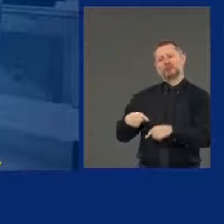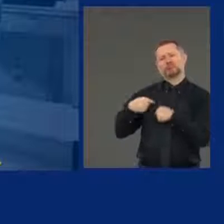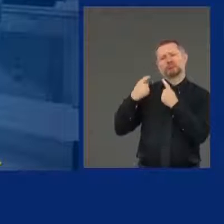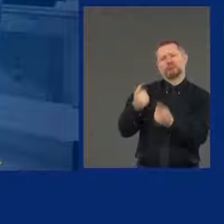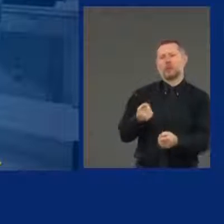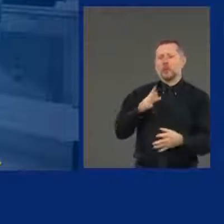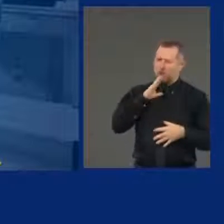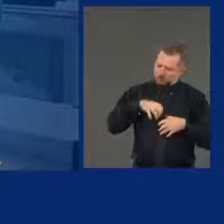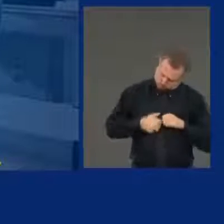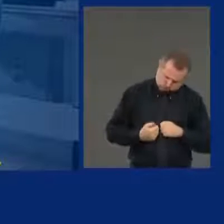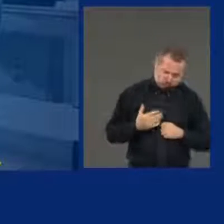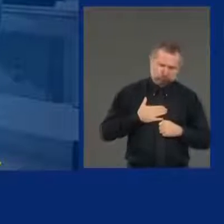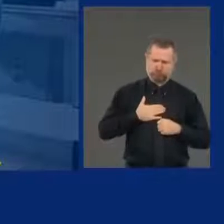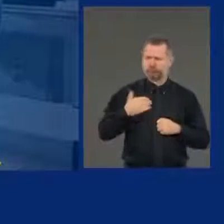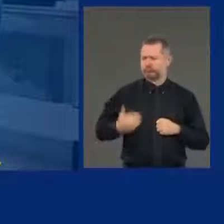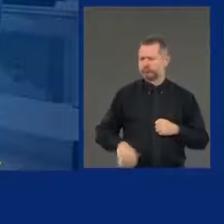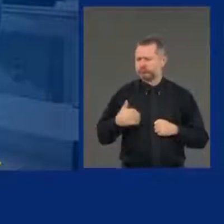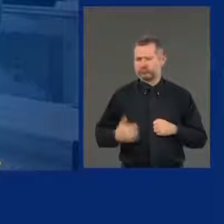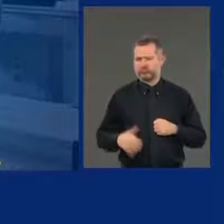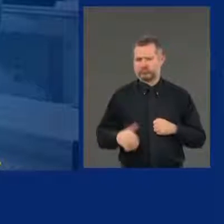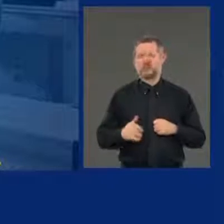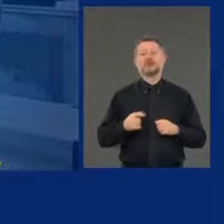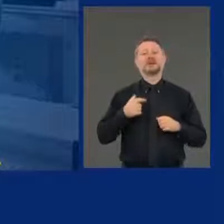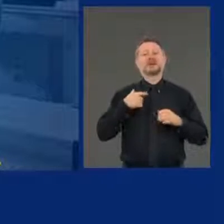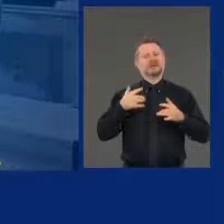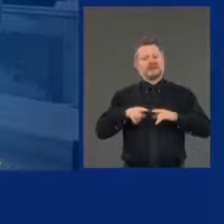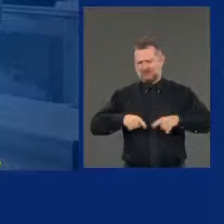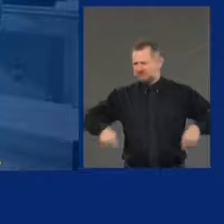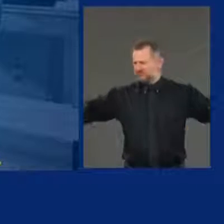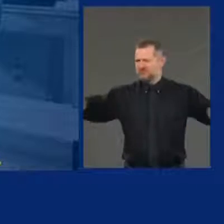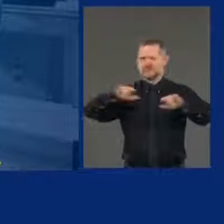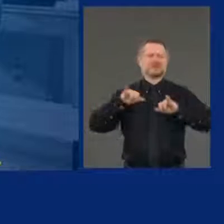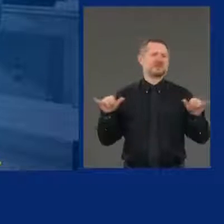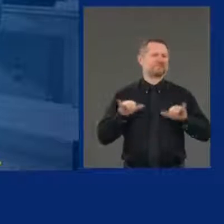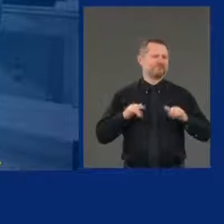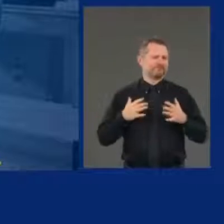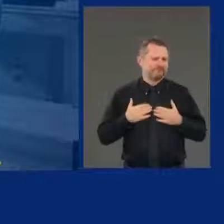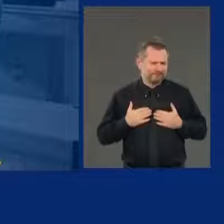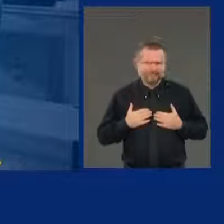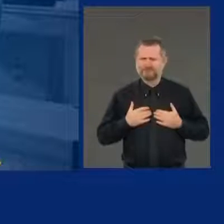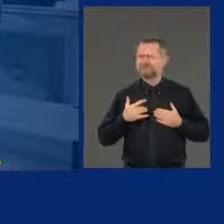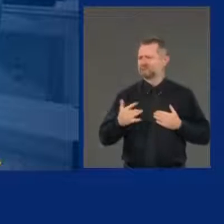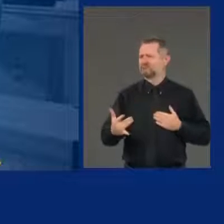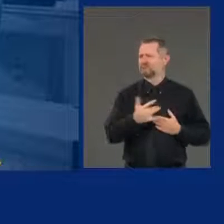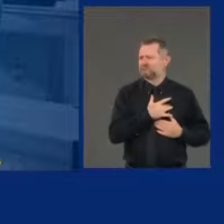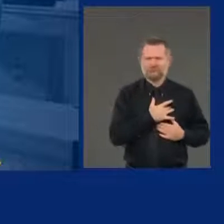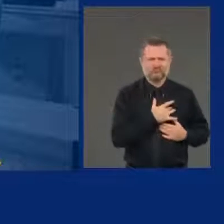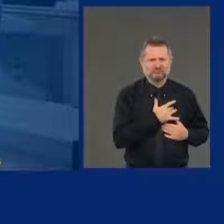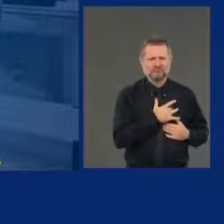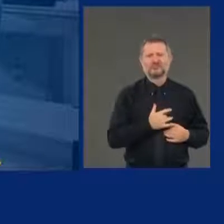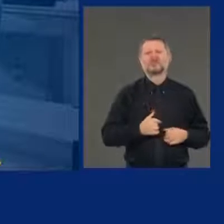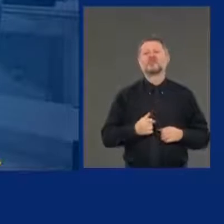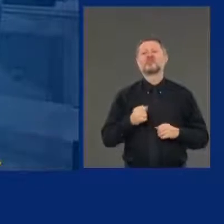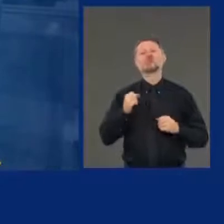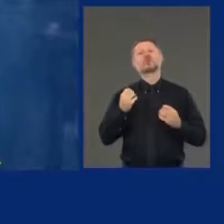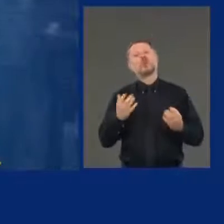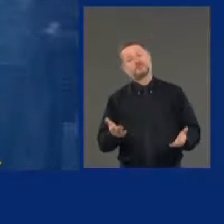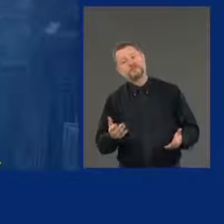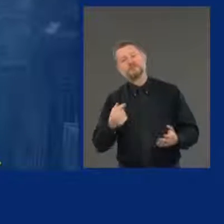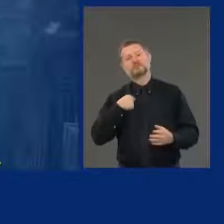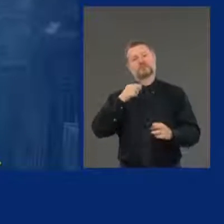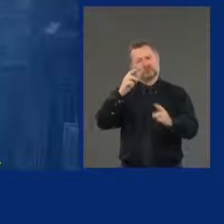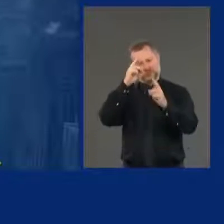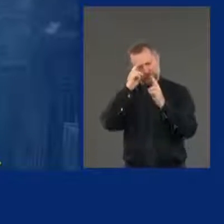know everyone at this table has felt that pain with them. So we breathe a deep sigh of relief